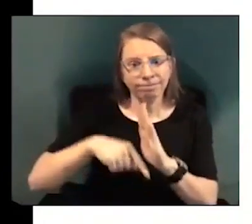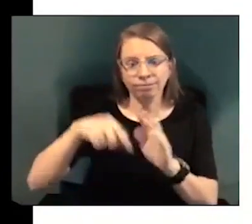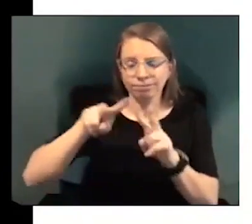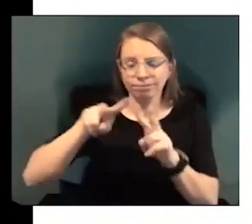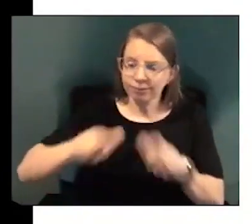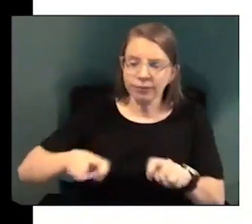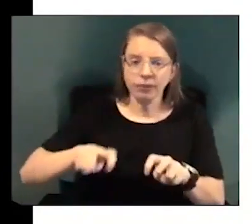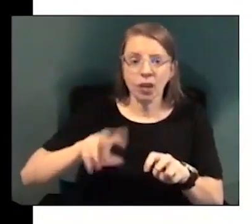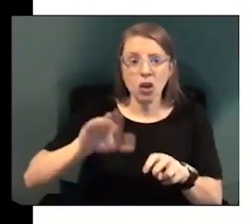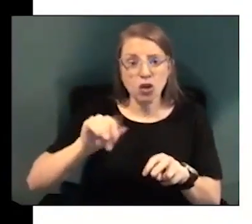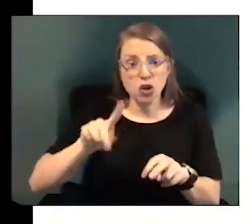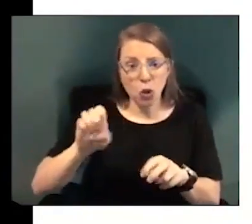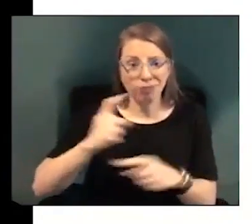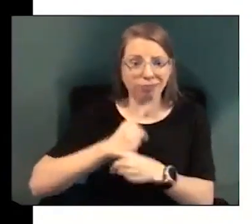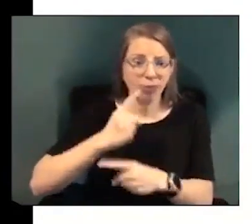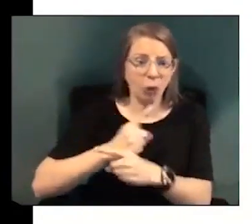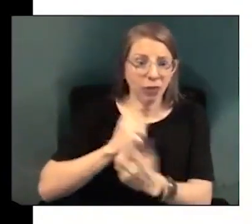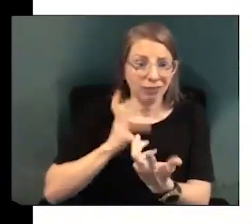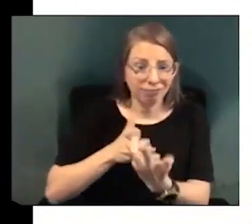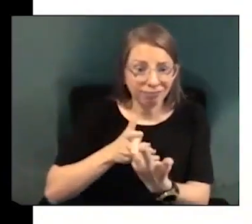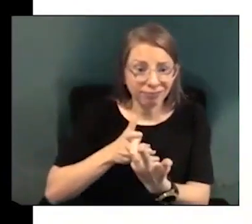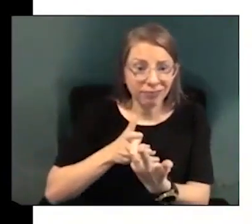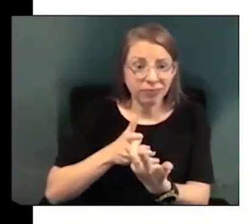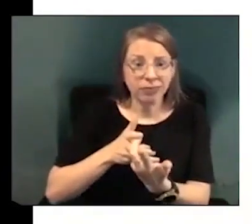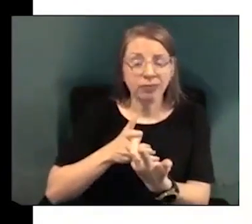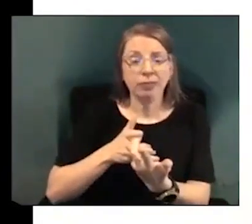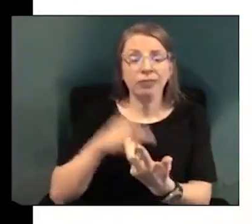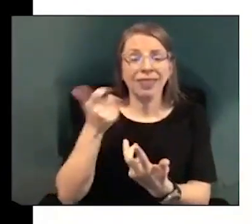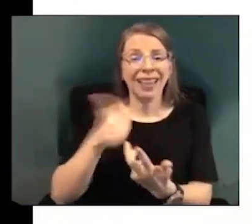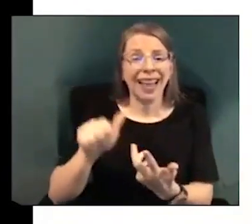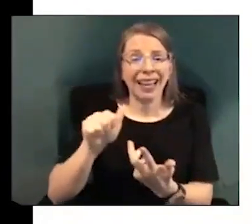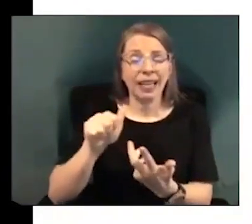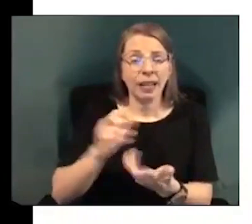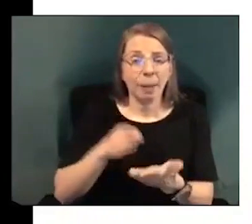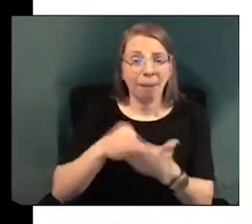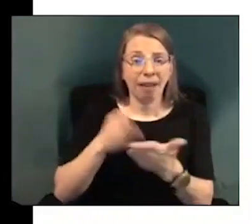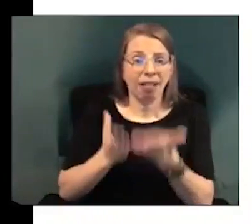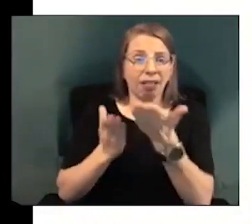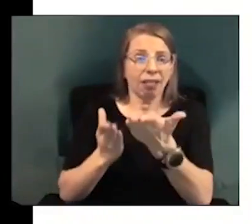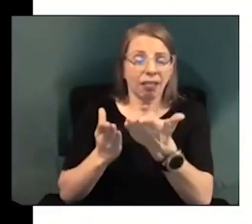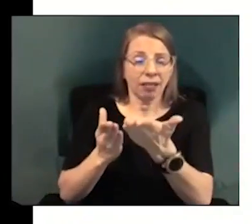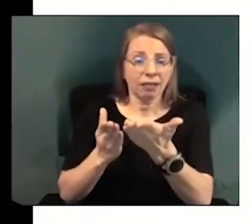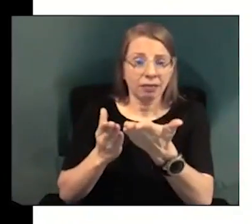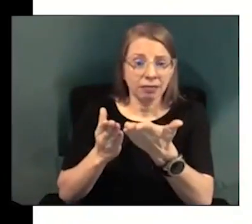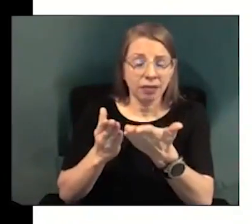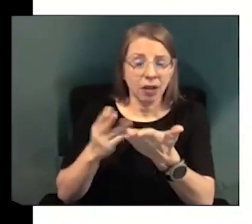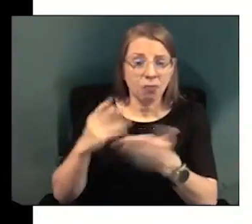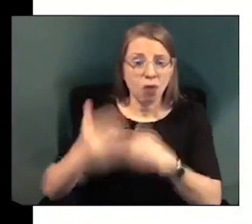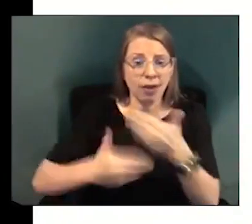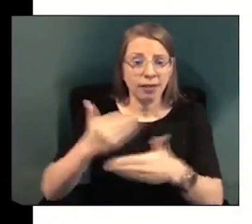they appropriate, and is there any appeal process we can take to help get those paid? Yeah. So,